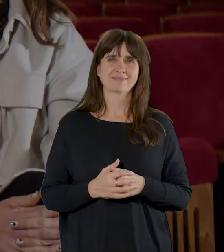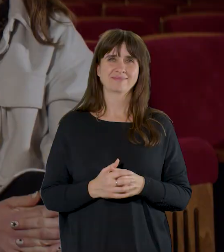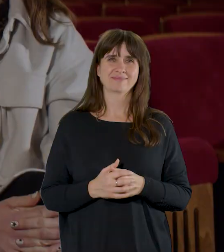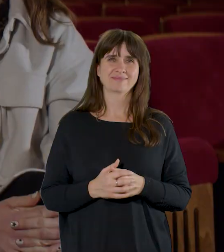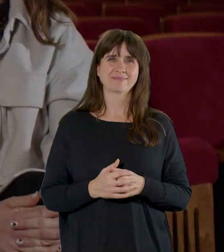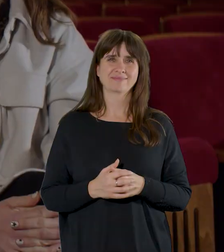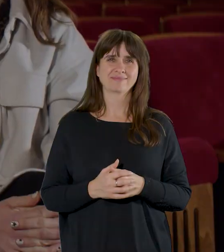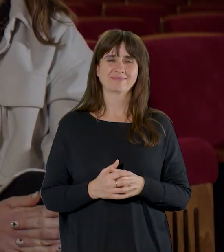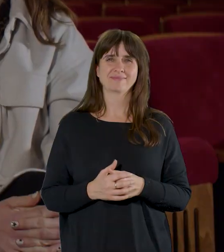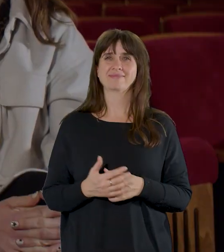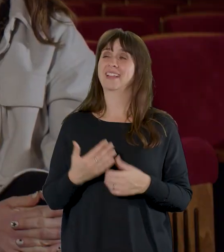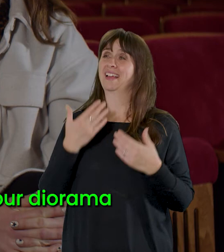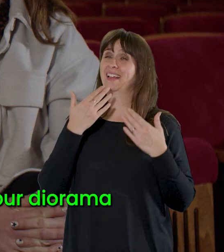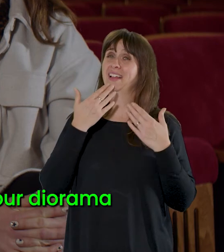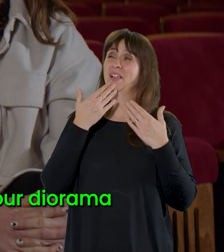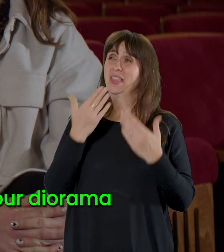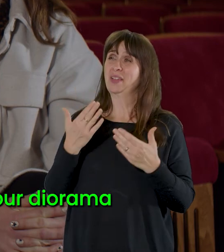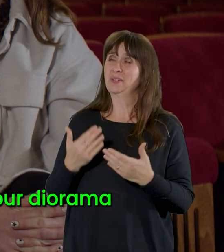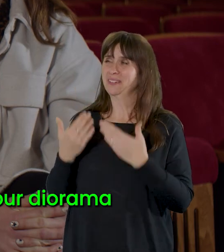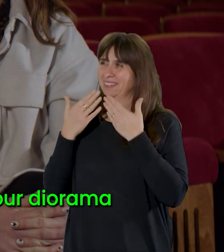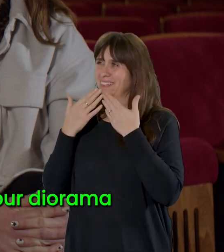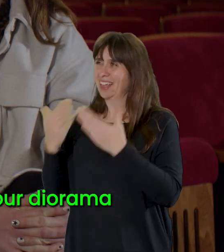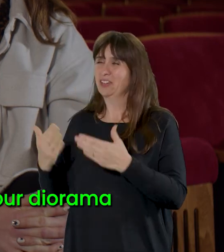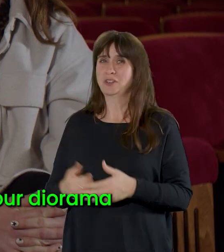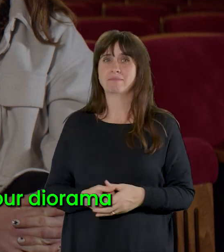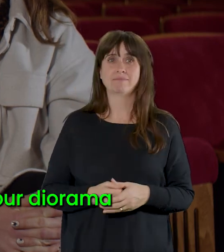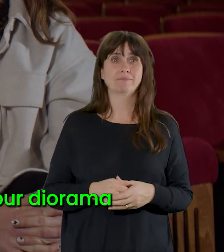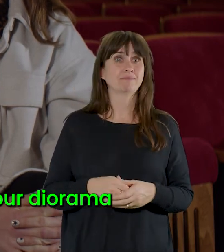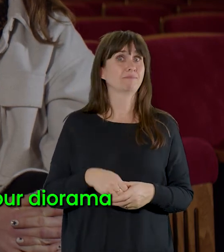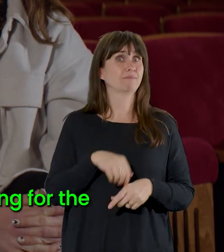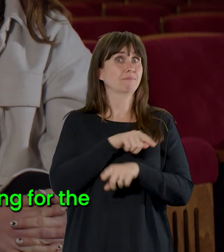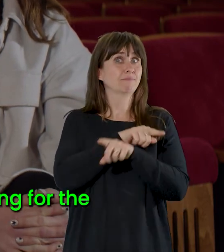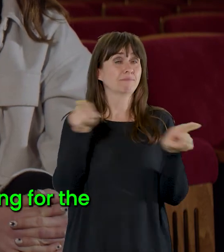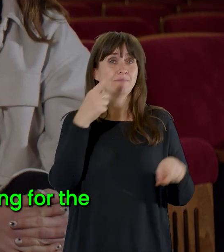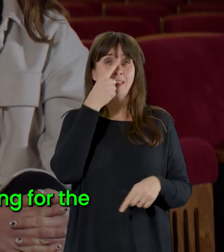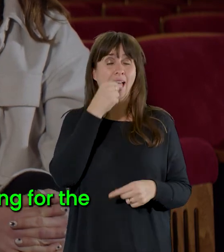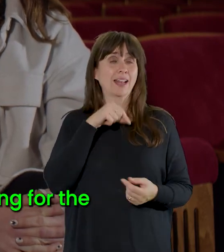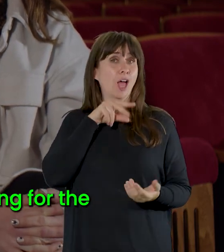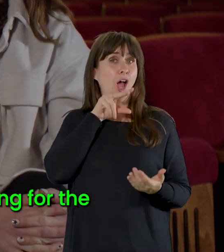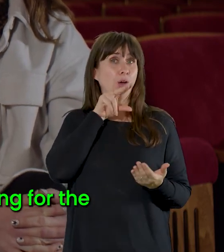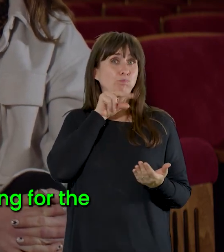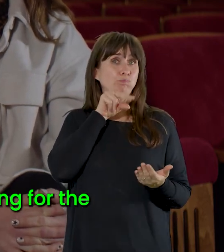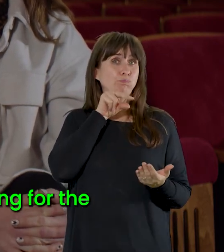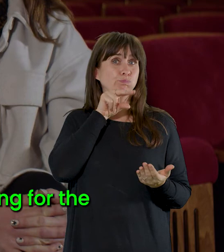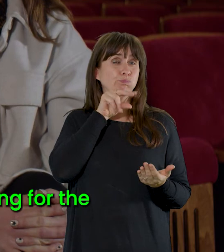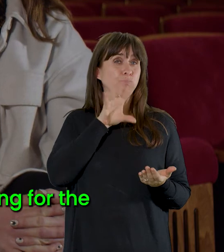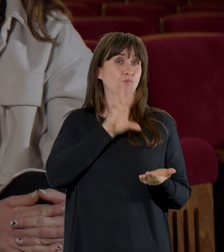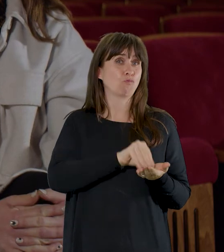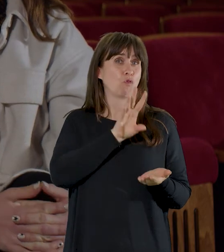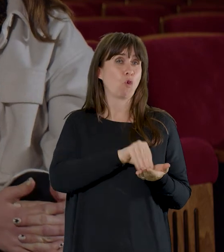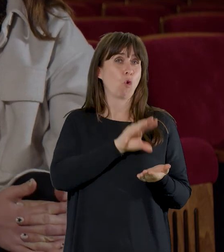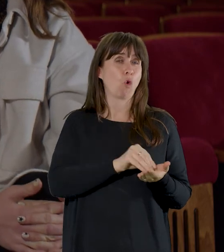Thank you, Becky and Steph. We'd also love to collect audio recordings of your diorama stories to add to a soundscape that we're making for the